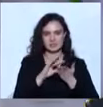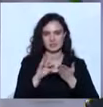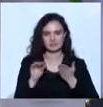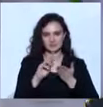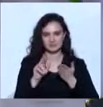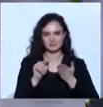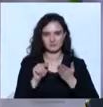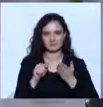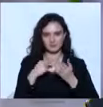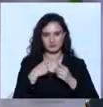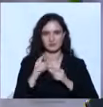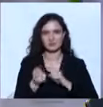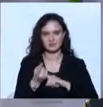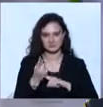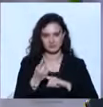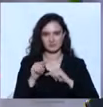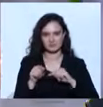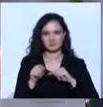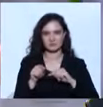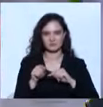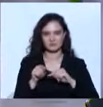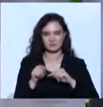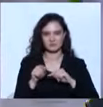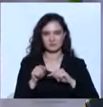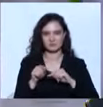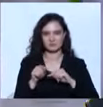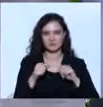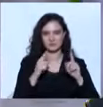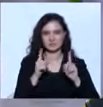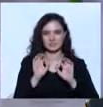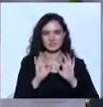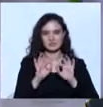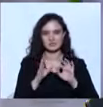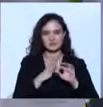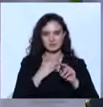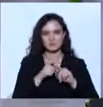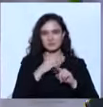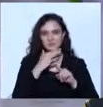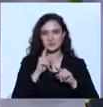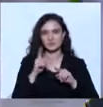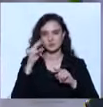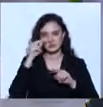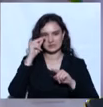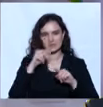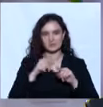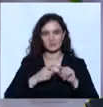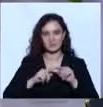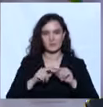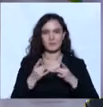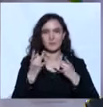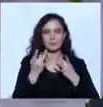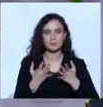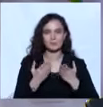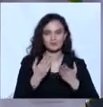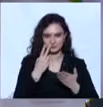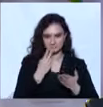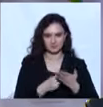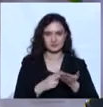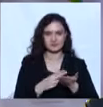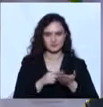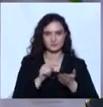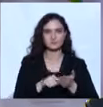as we've discovered over these past episodes. There's a lot to be learned from just even a simple look into